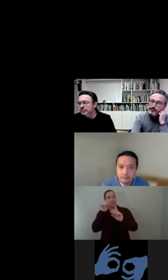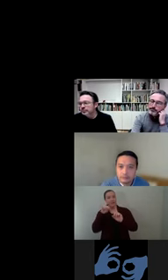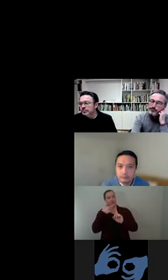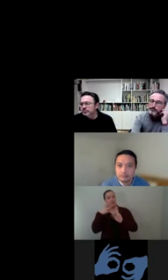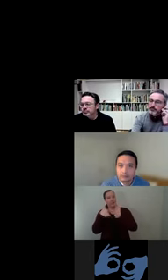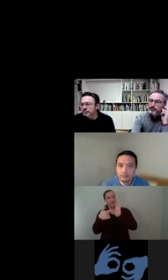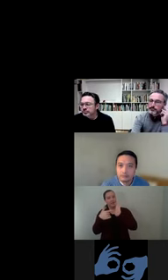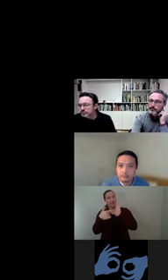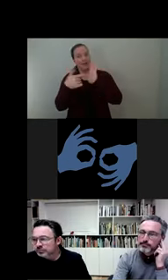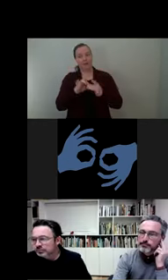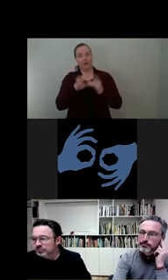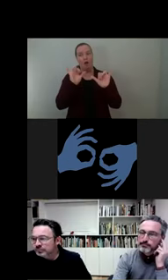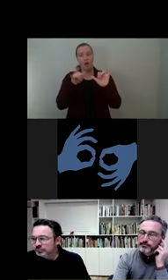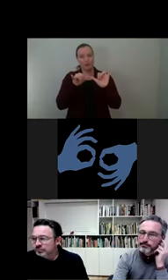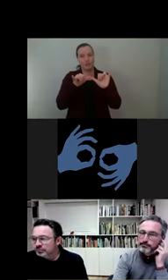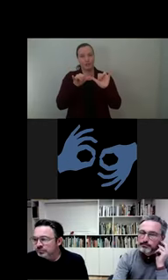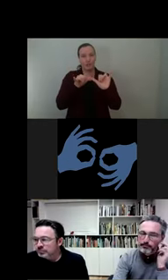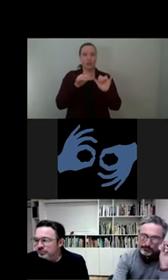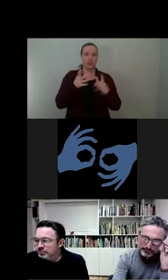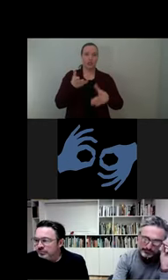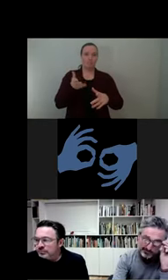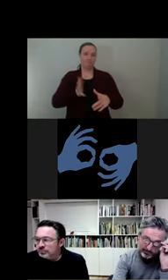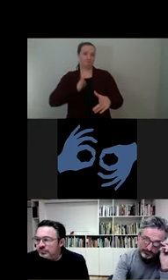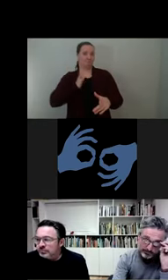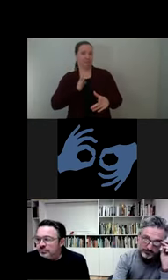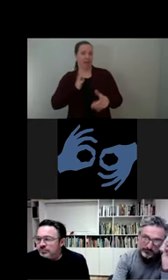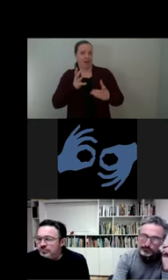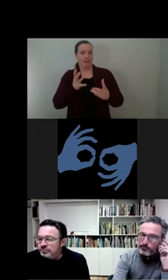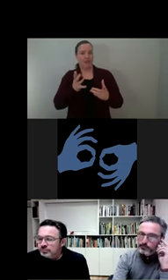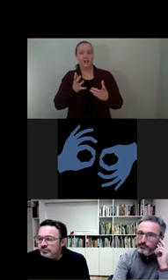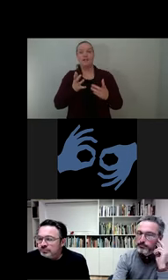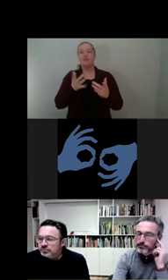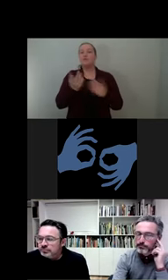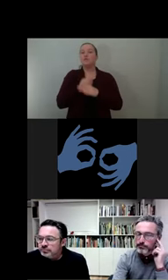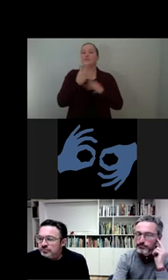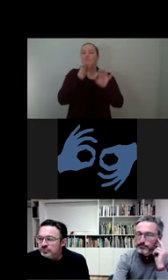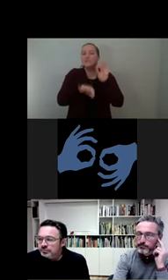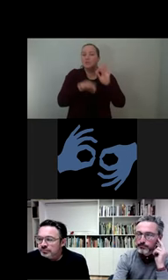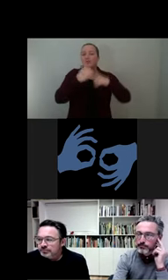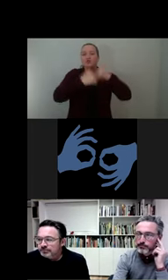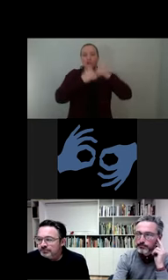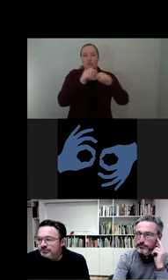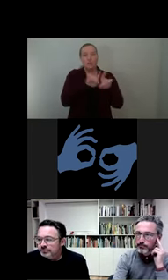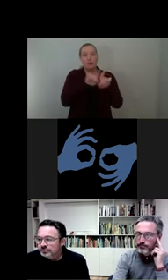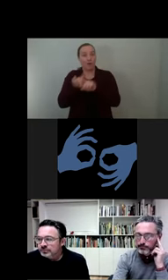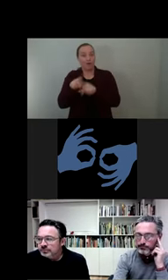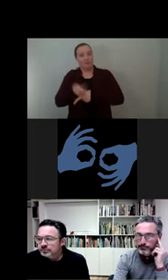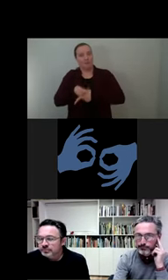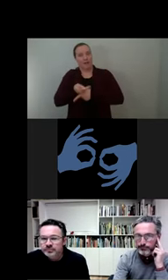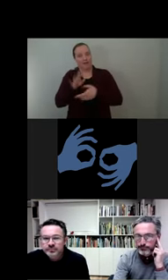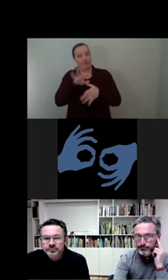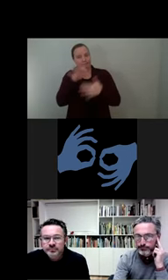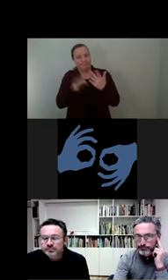possible with simple structures like we have and careful choice of materials. So next slide, please.